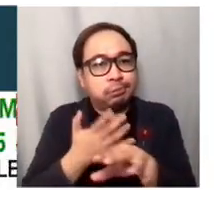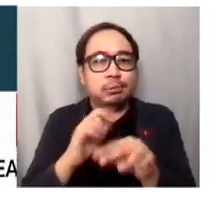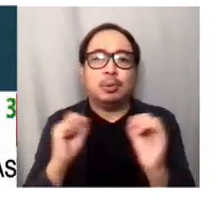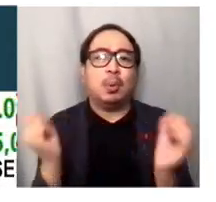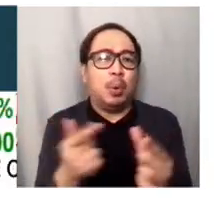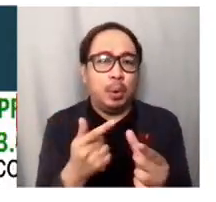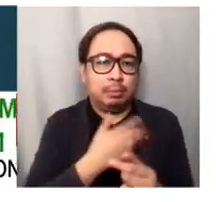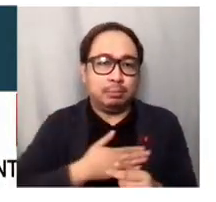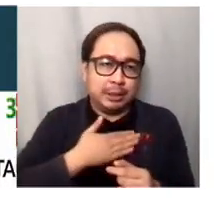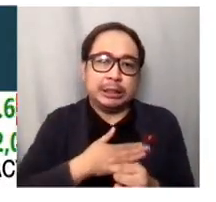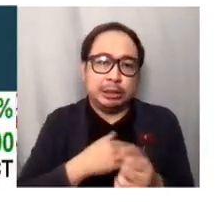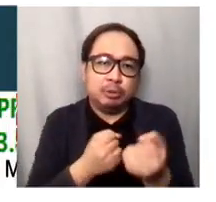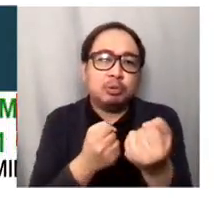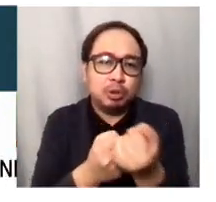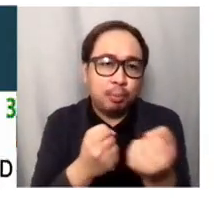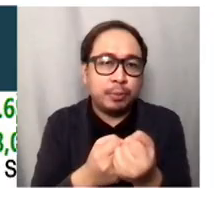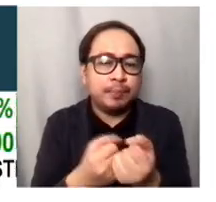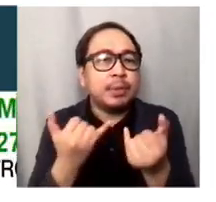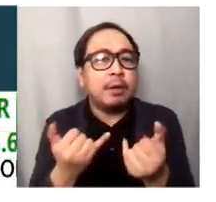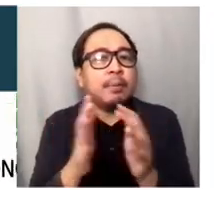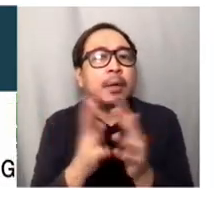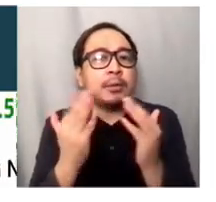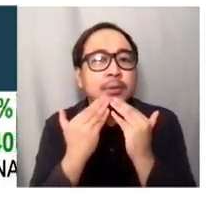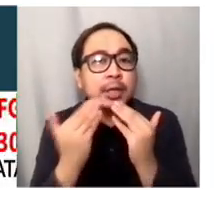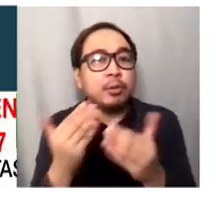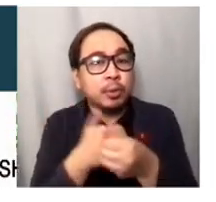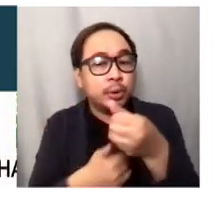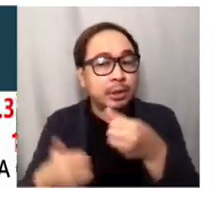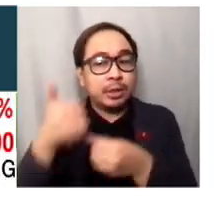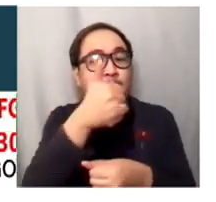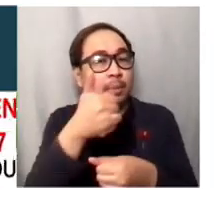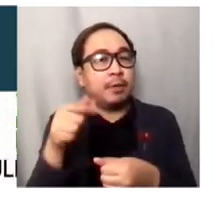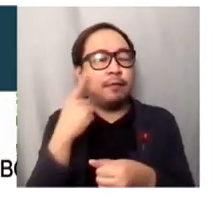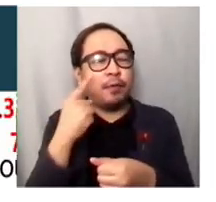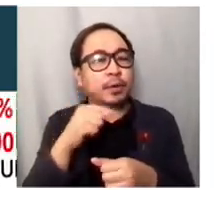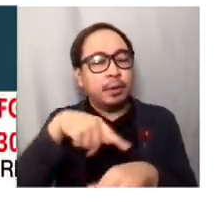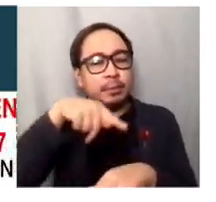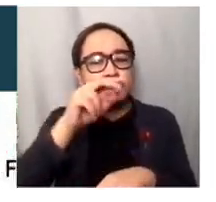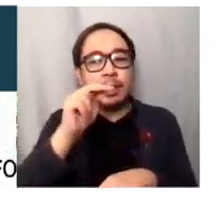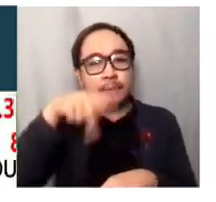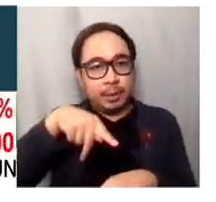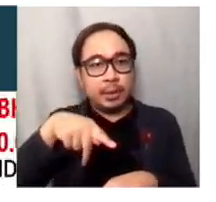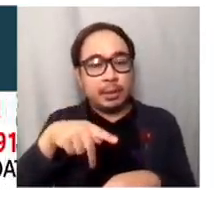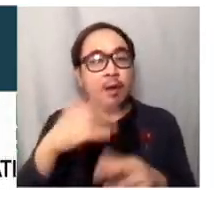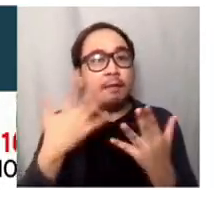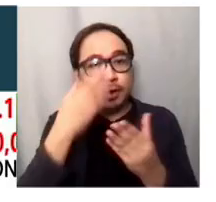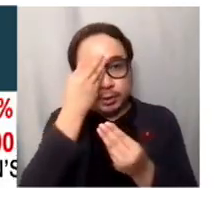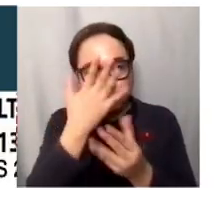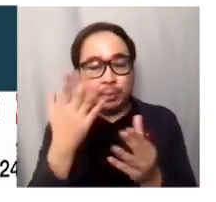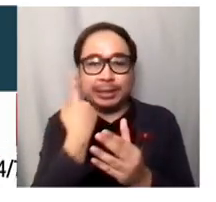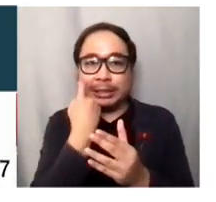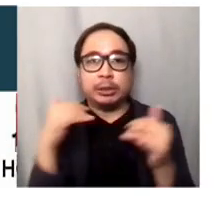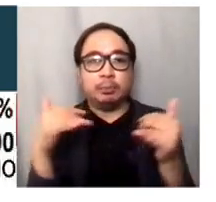to do their share. And we're very thankful that the top management of the Philippine National Police have categorically stated in our meeting and